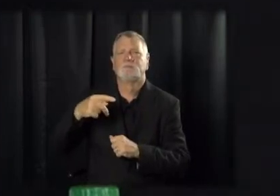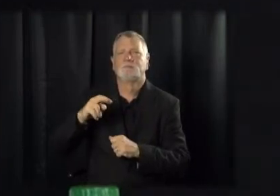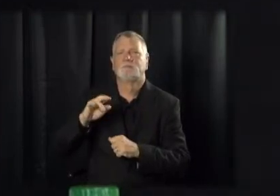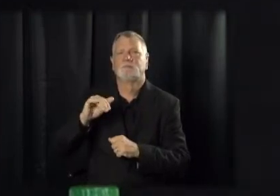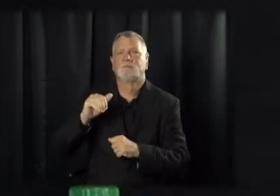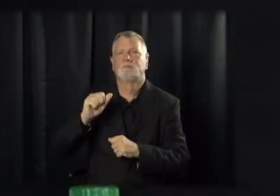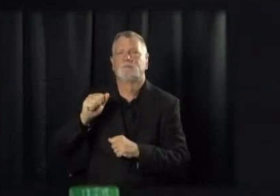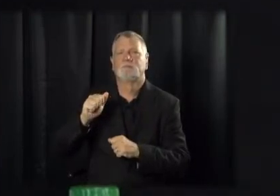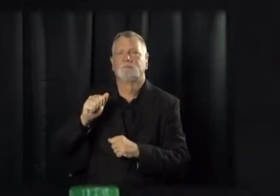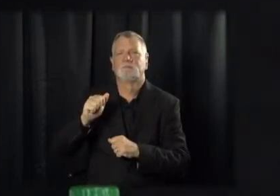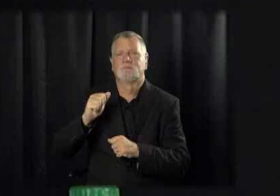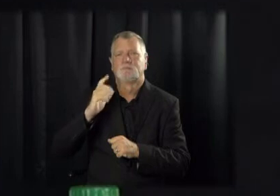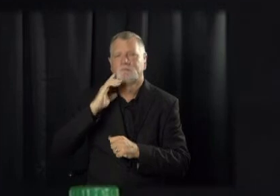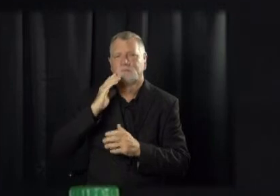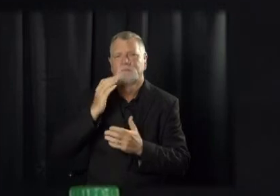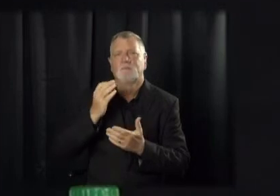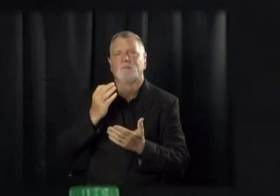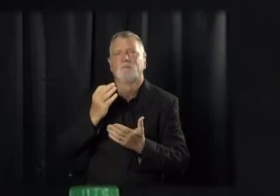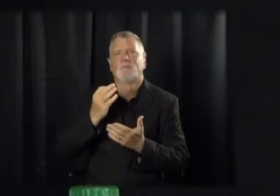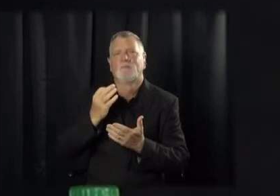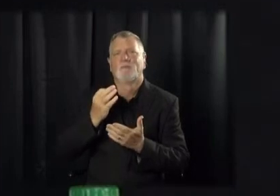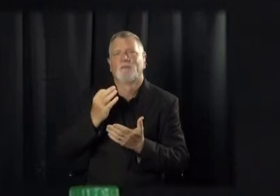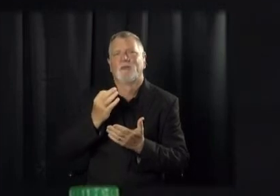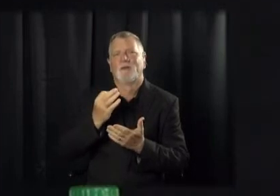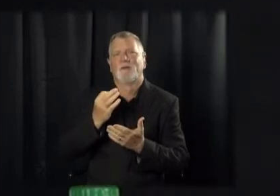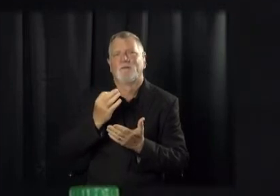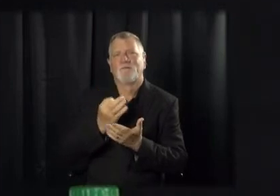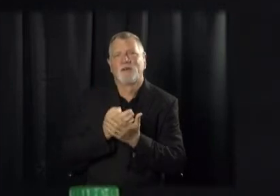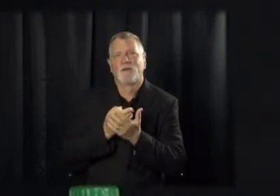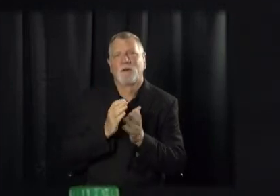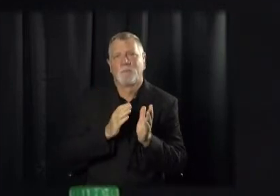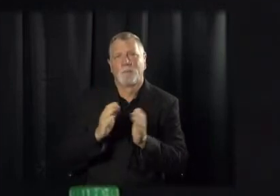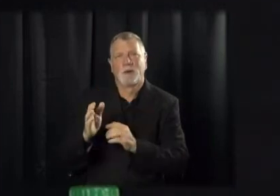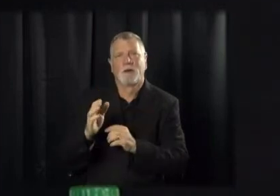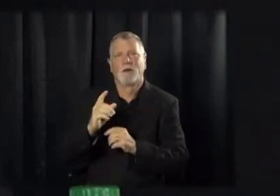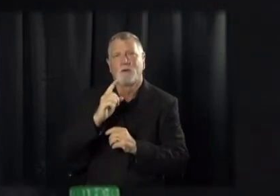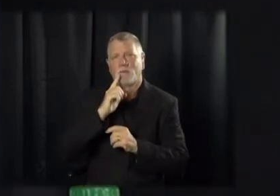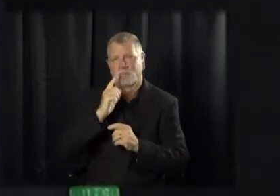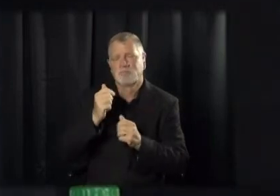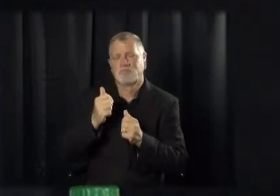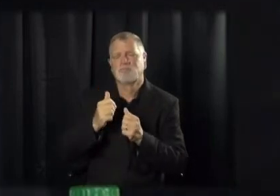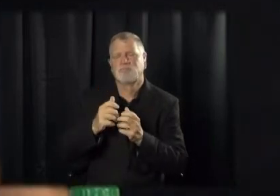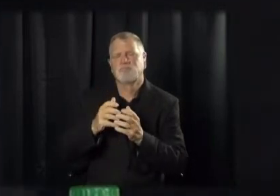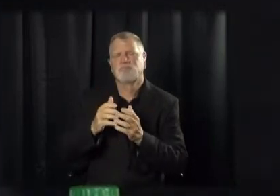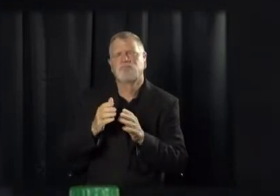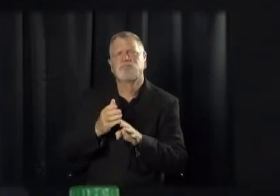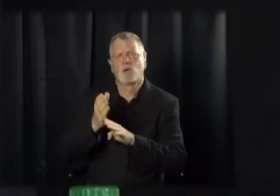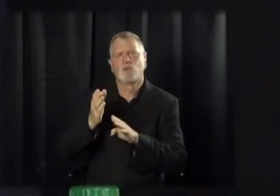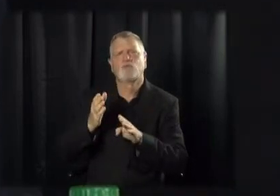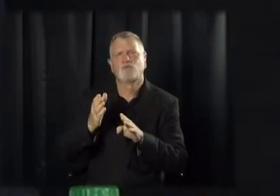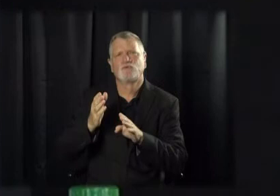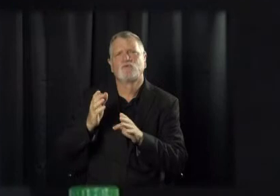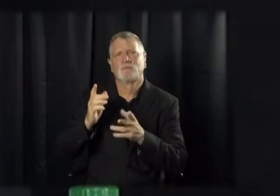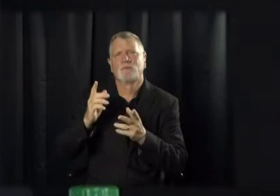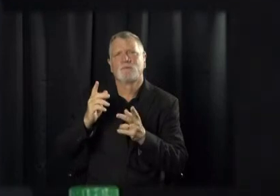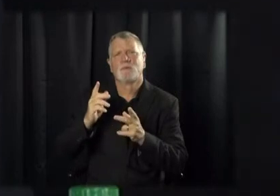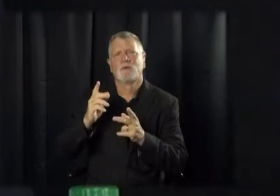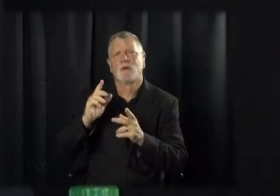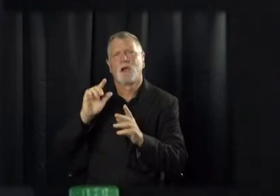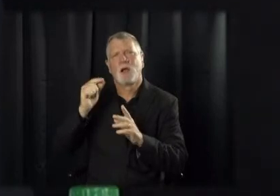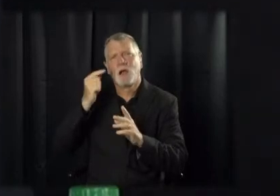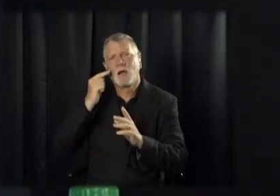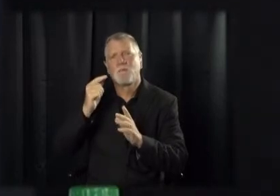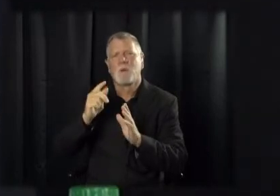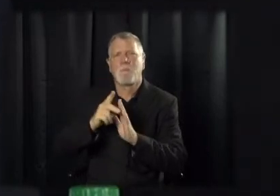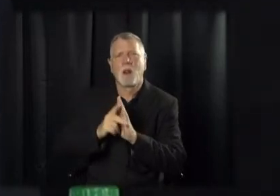Prasa's proposed fiscal plan is generally aligned with our government's public policy,